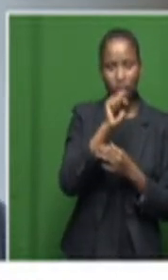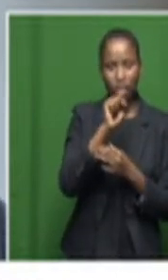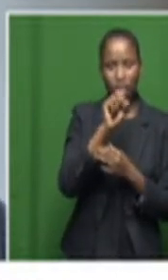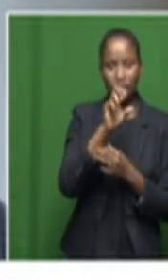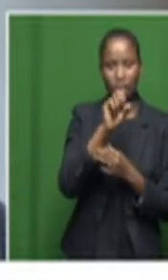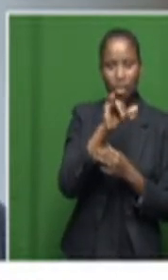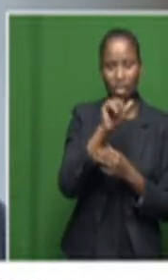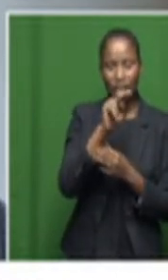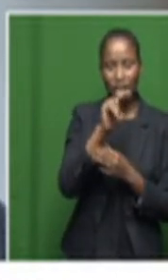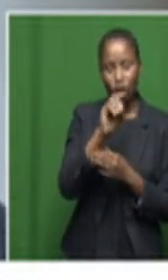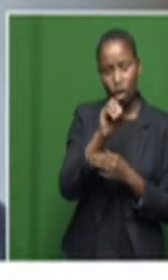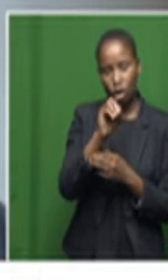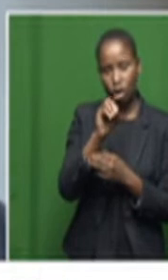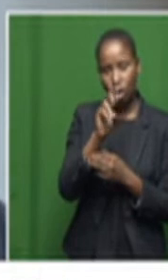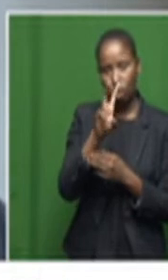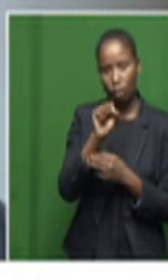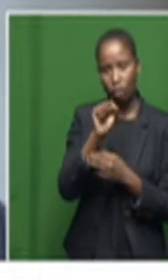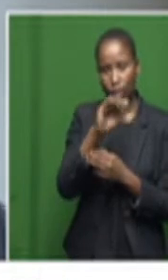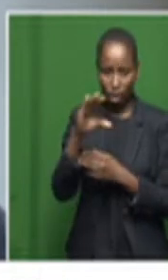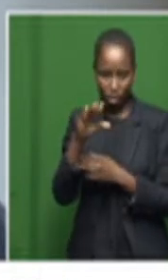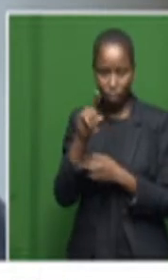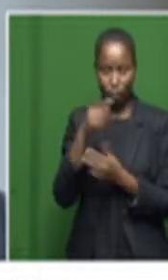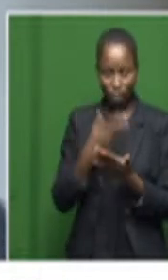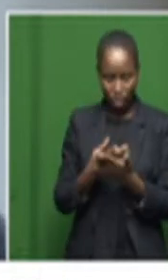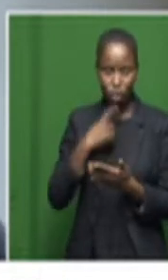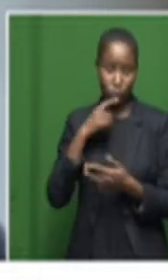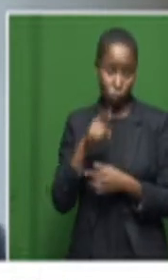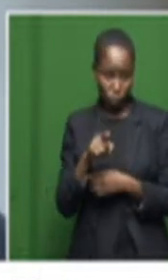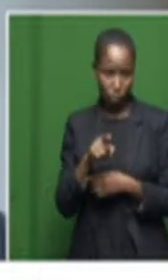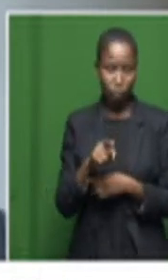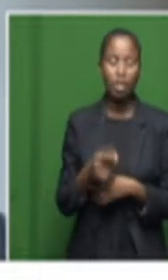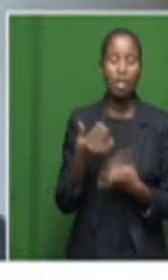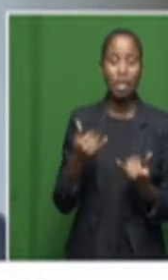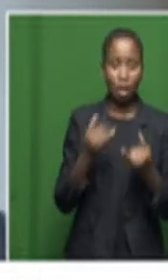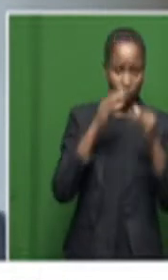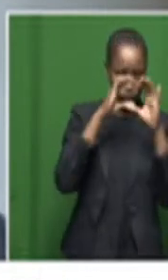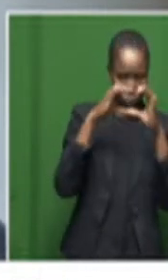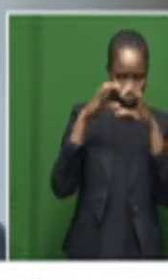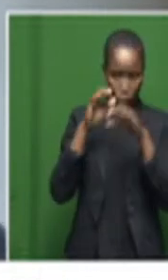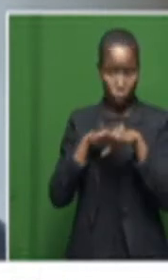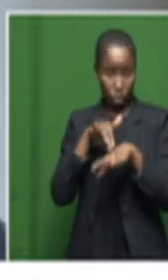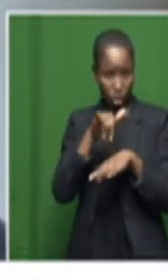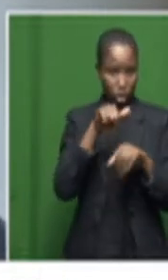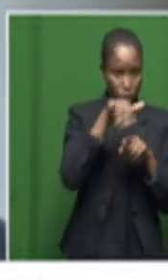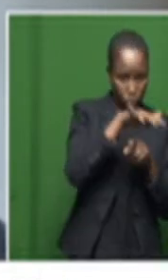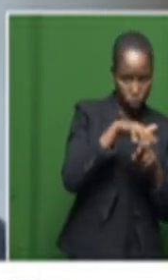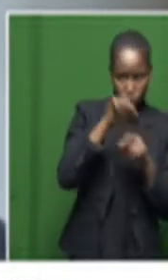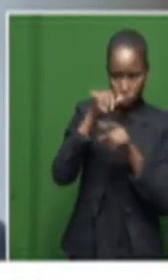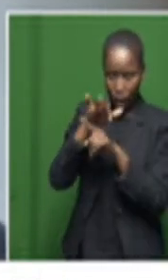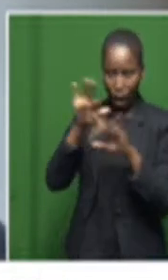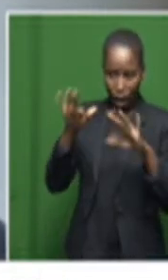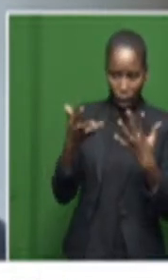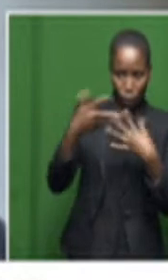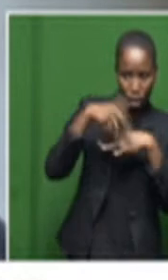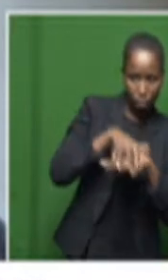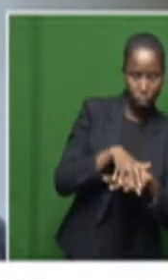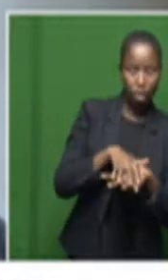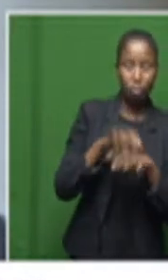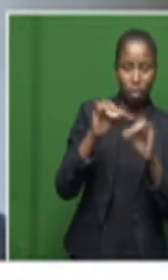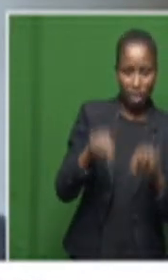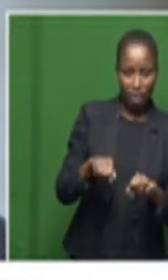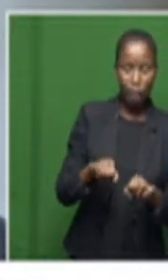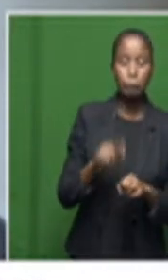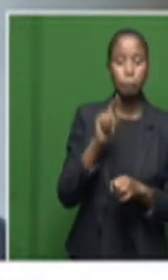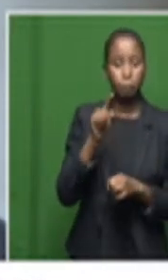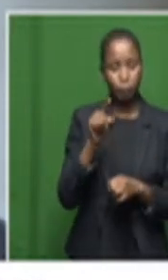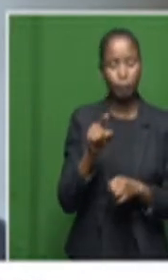met for the vaccine to be used. So we are looking at those conditions from an implementation perspective, which